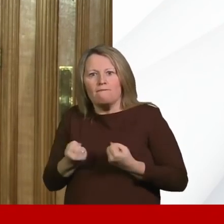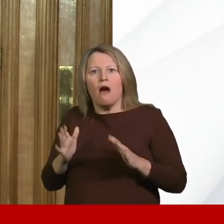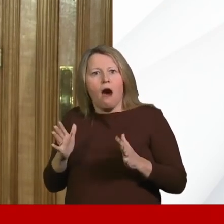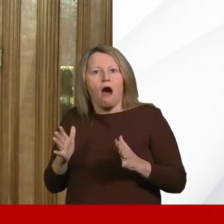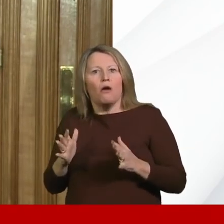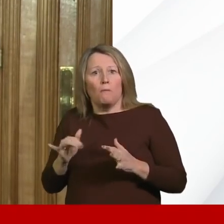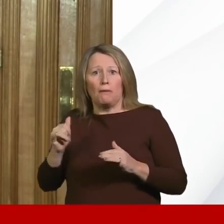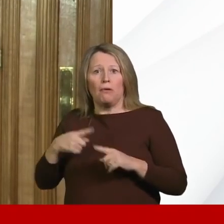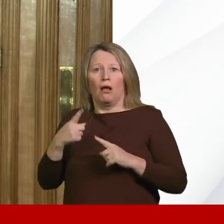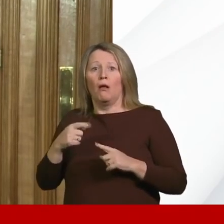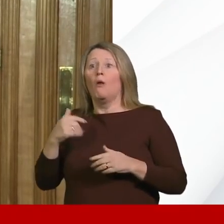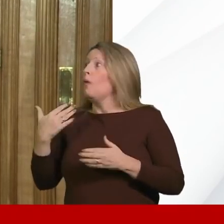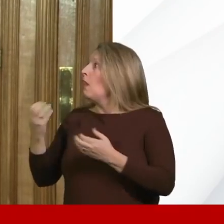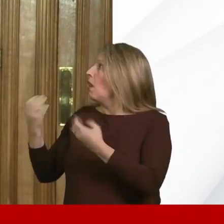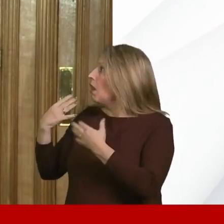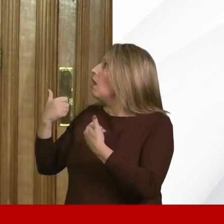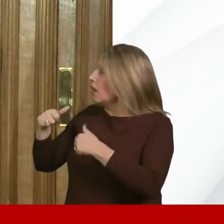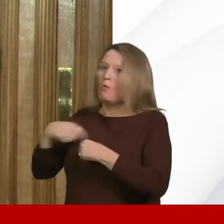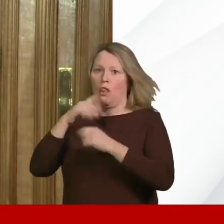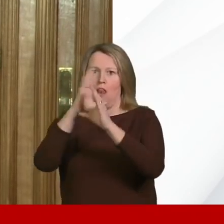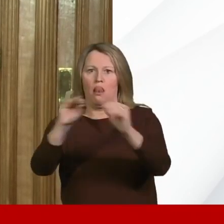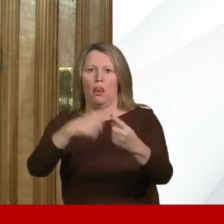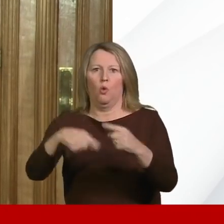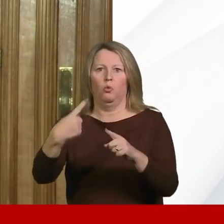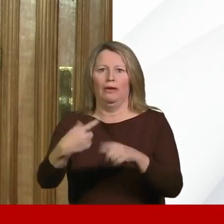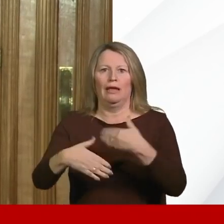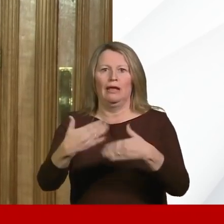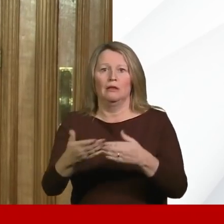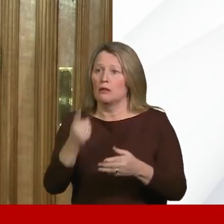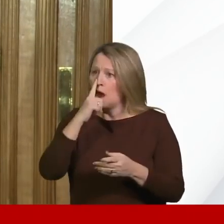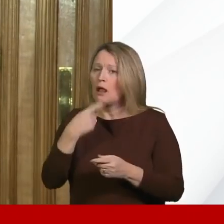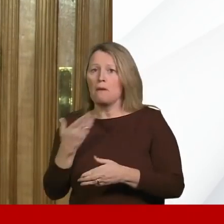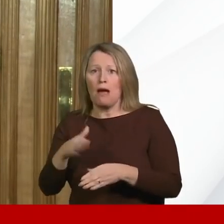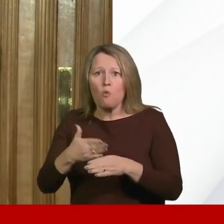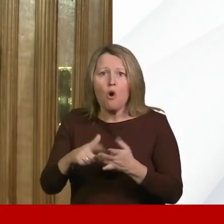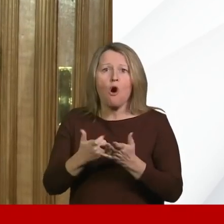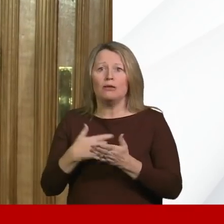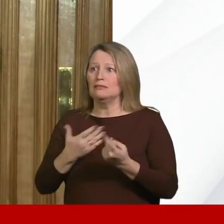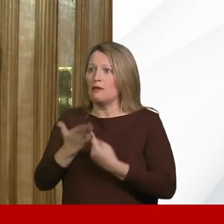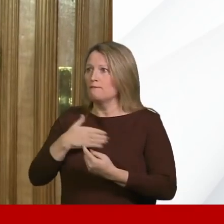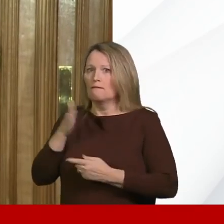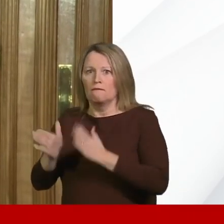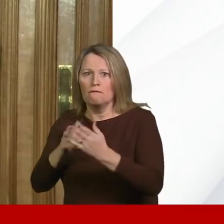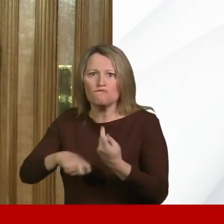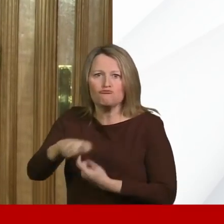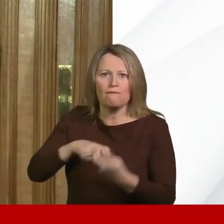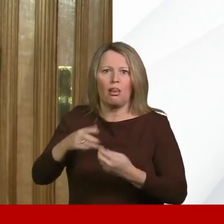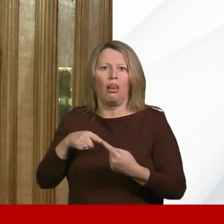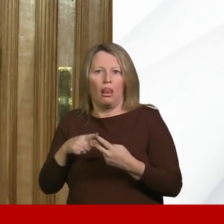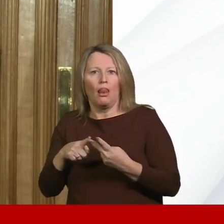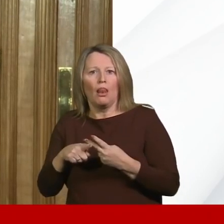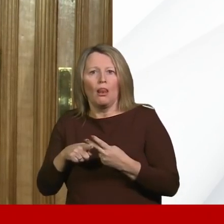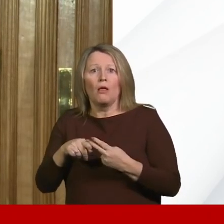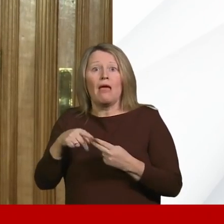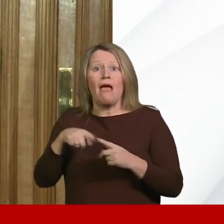as Sir Patrick says, it really could be a game changer. It's important not to get ahead of ourselves. We're not there